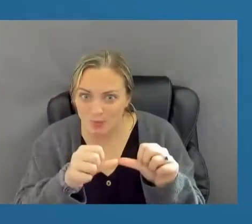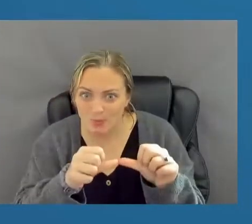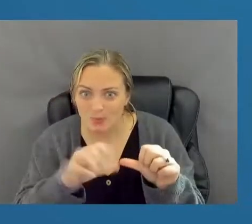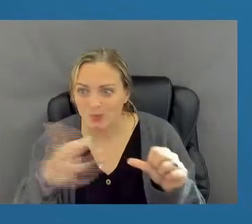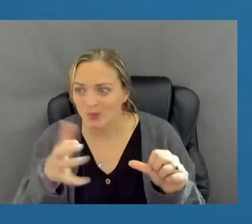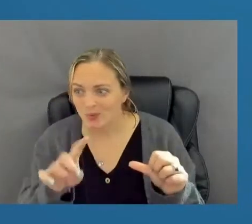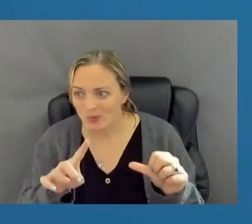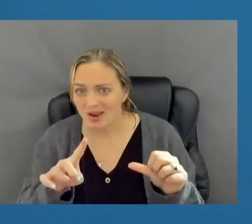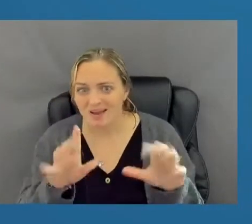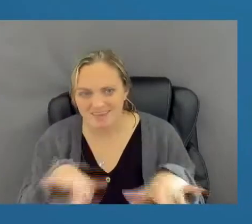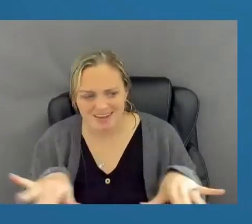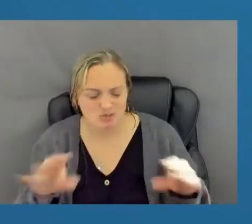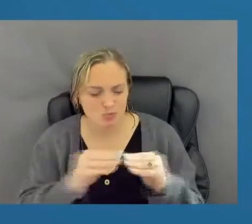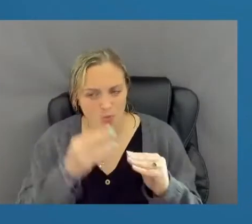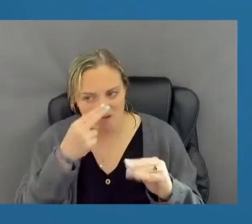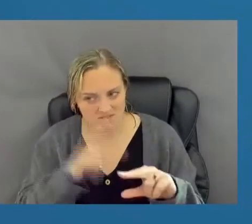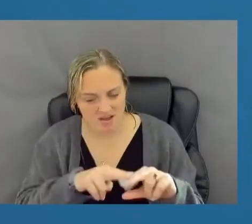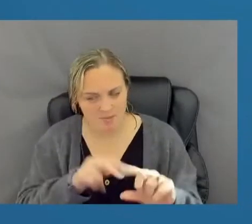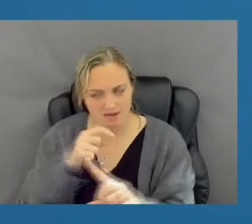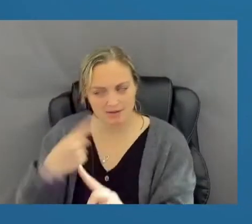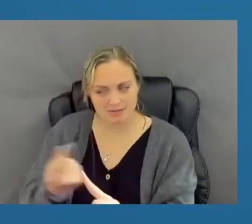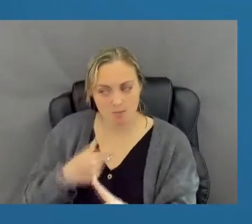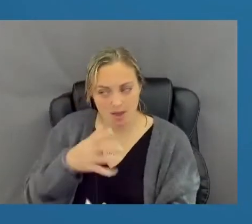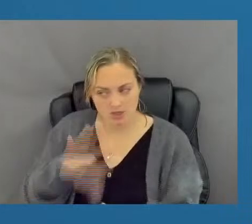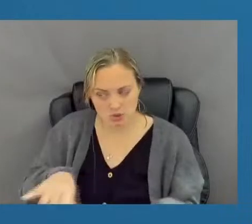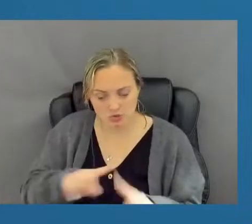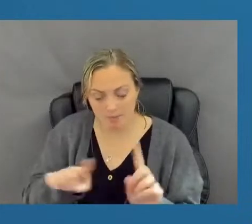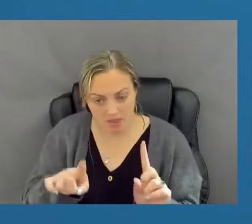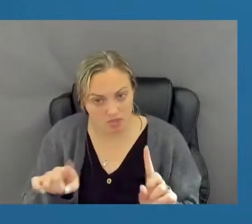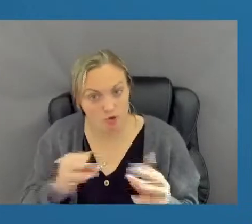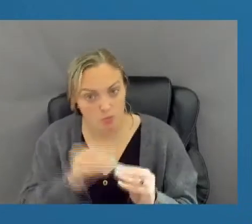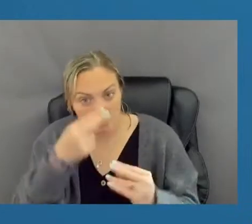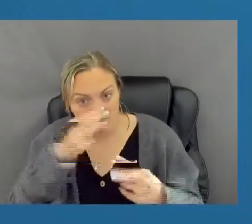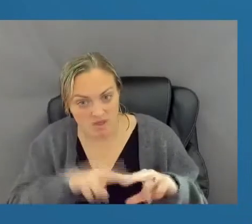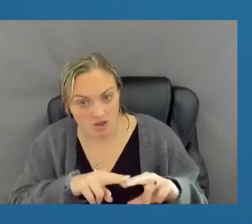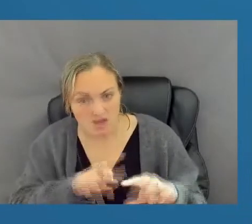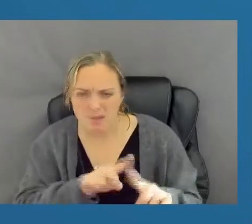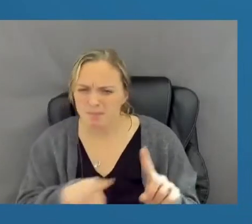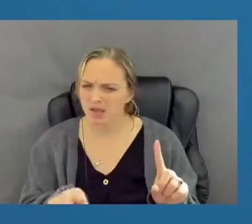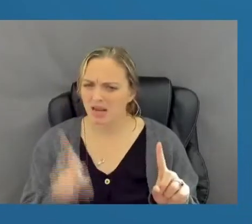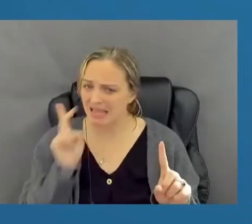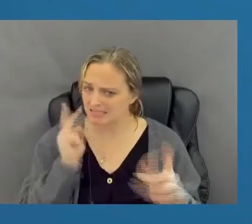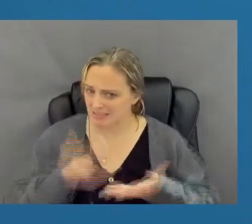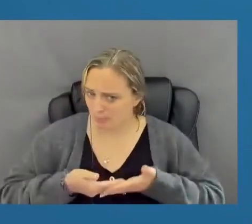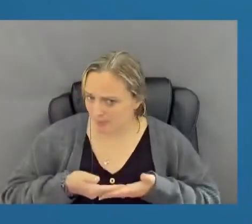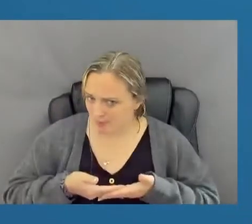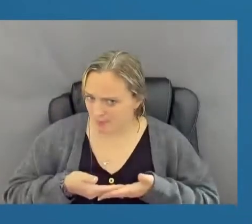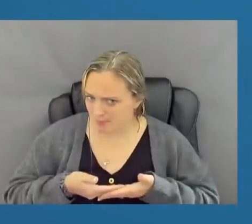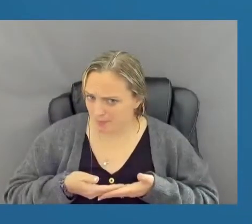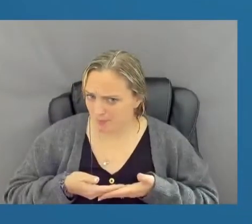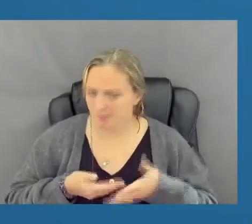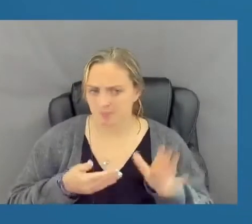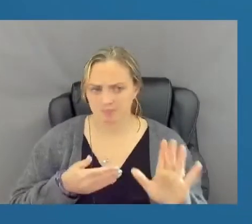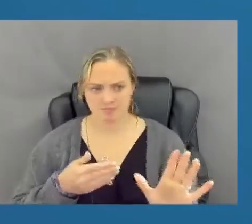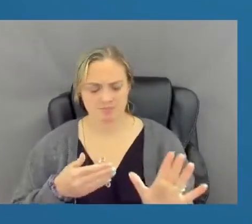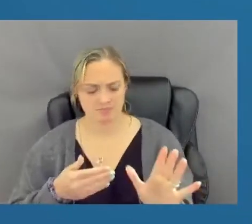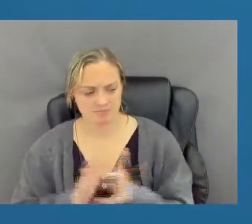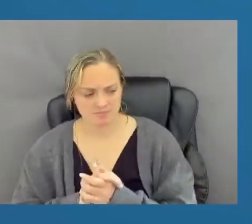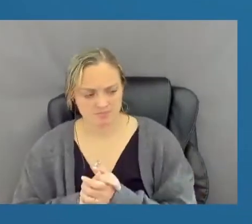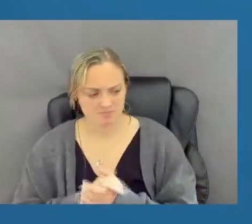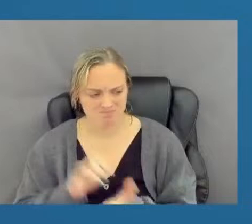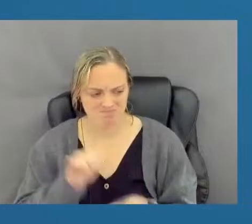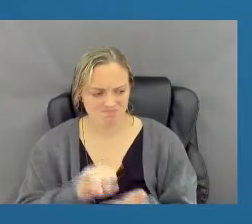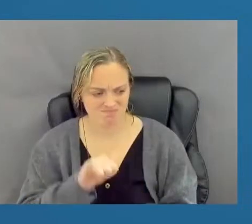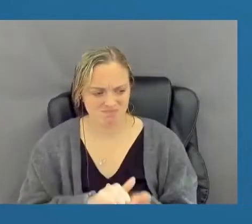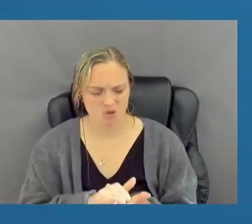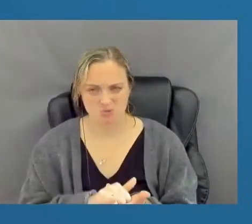definitely more fun. I won't say it to my children, but when I see a baby, you know, it's impossible for me to not